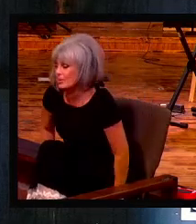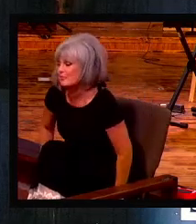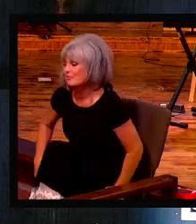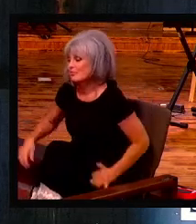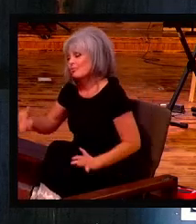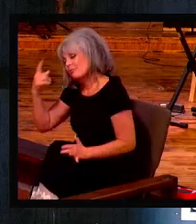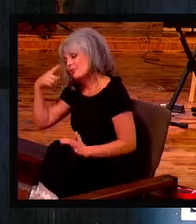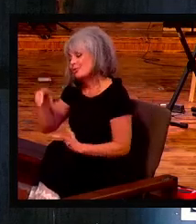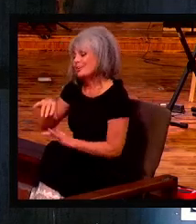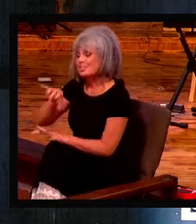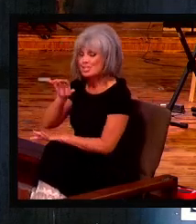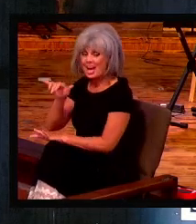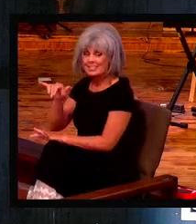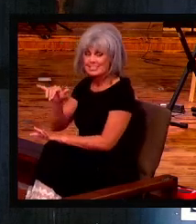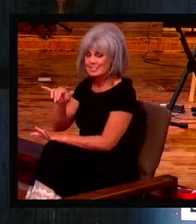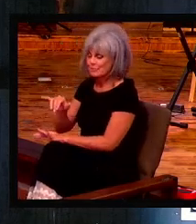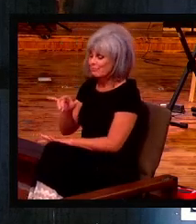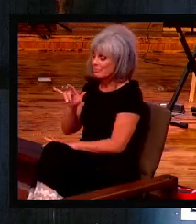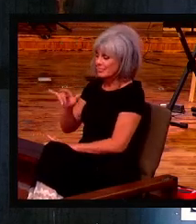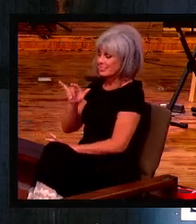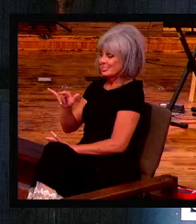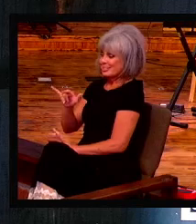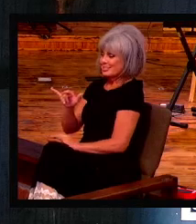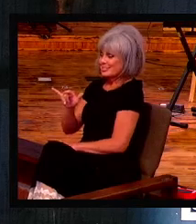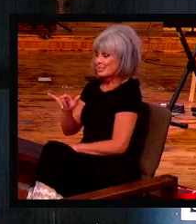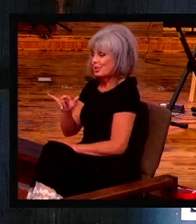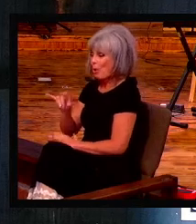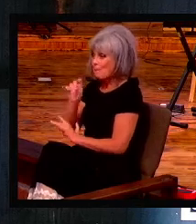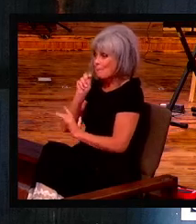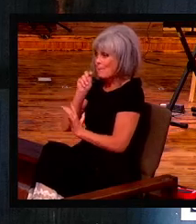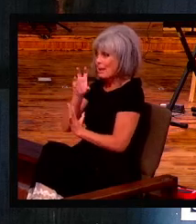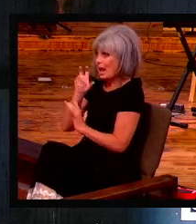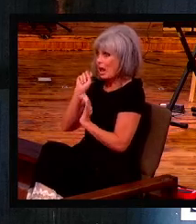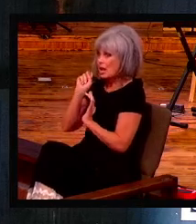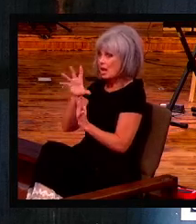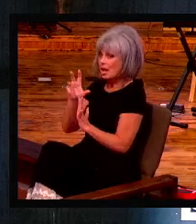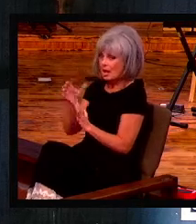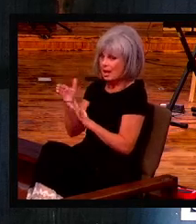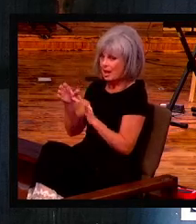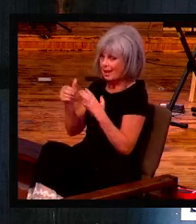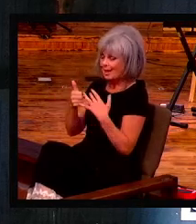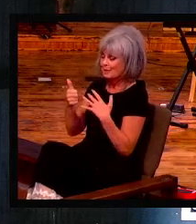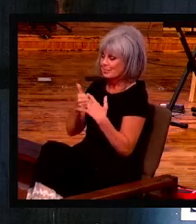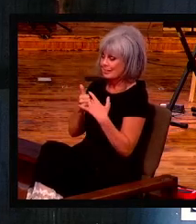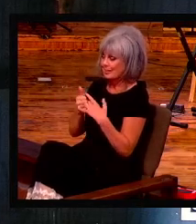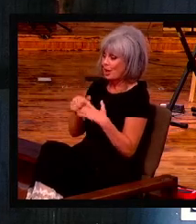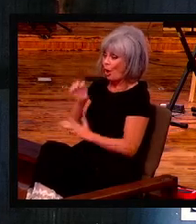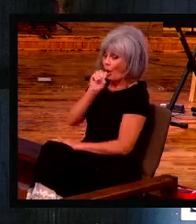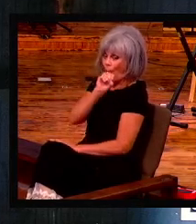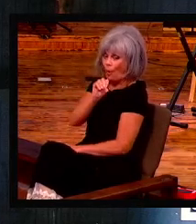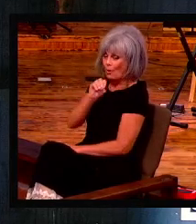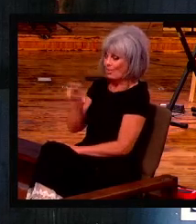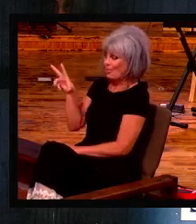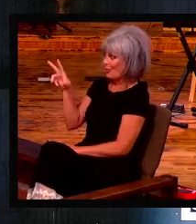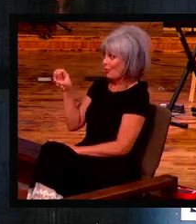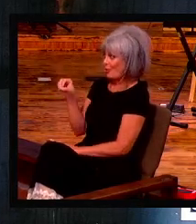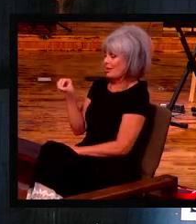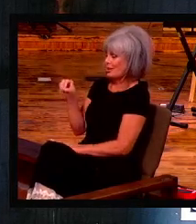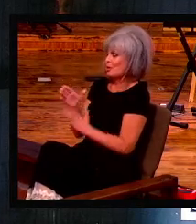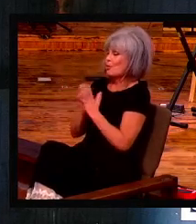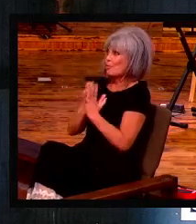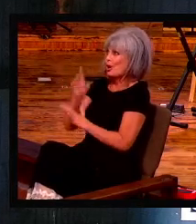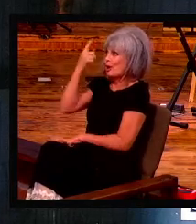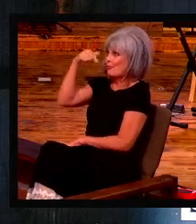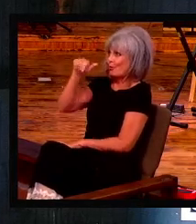Yeah, right. After losing an inordinate amount of games. I'm talking about 0-30, y'all. Like, pray for your